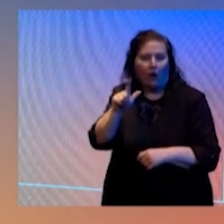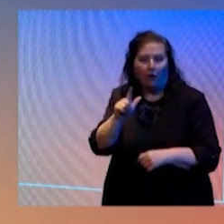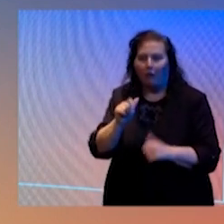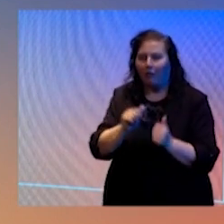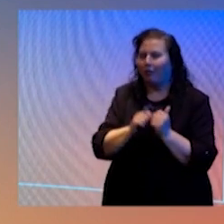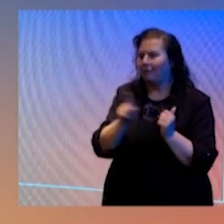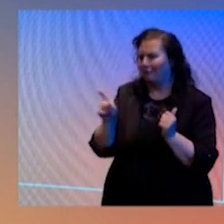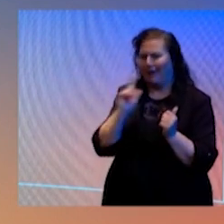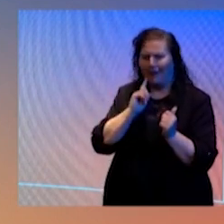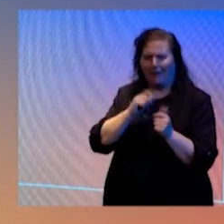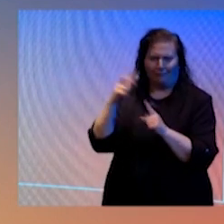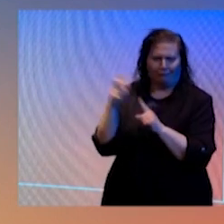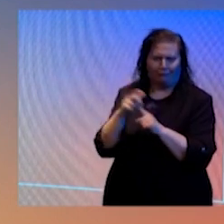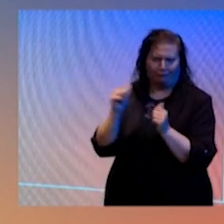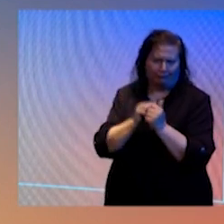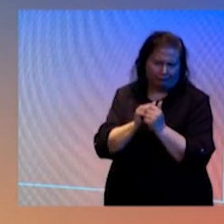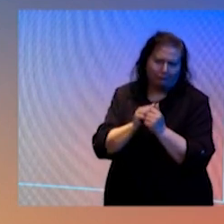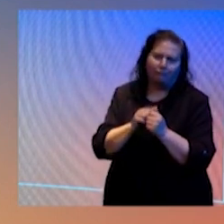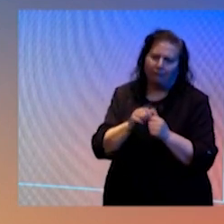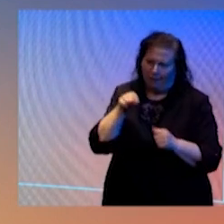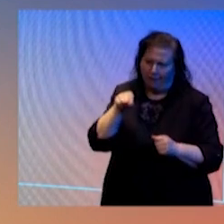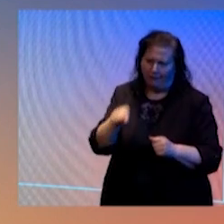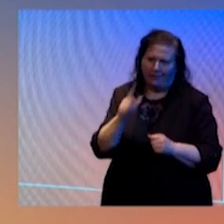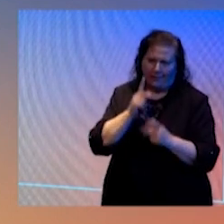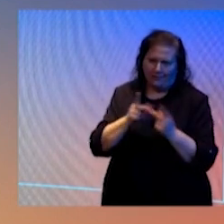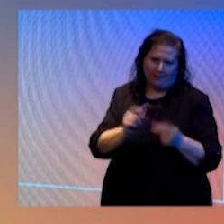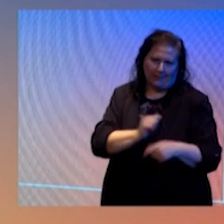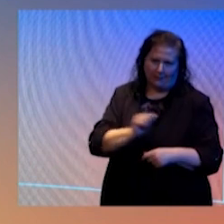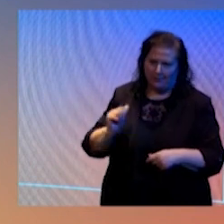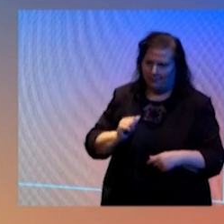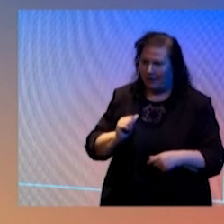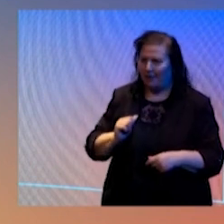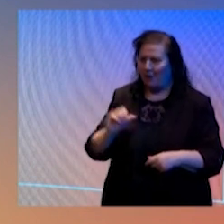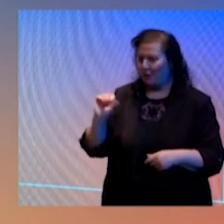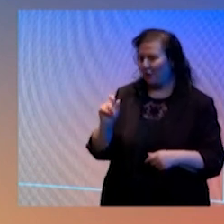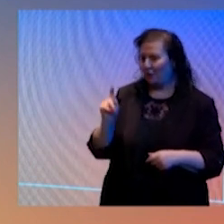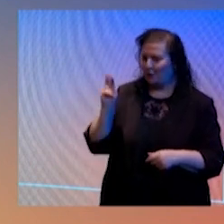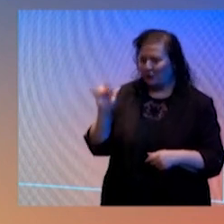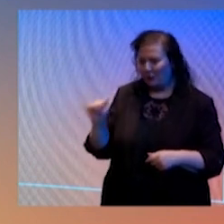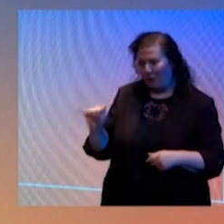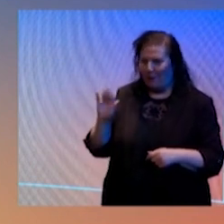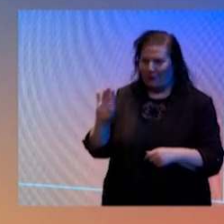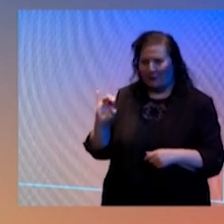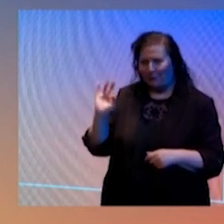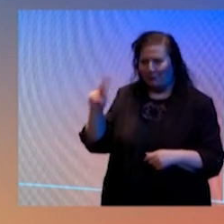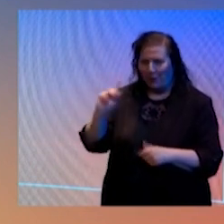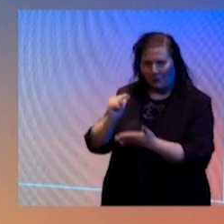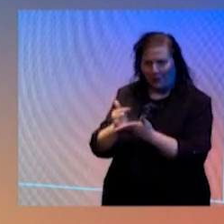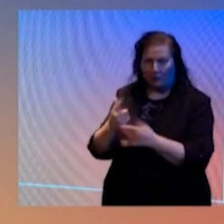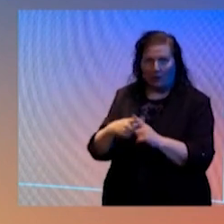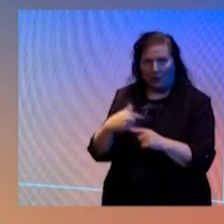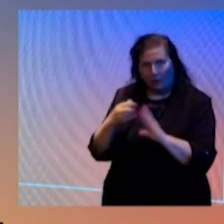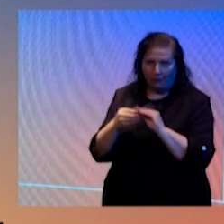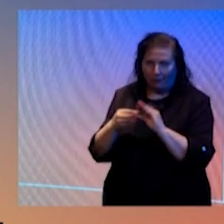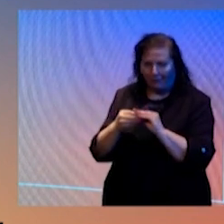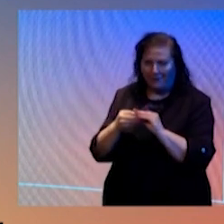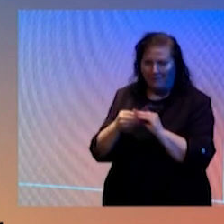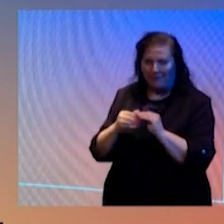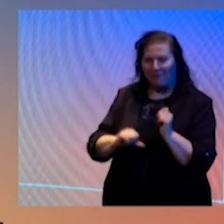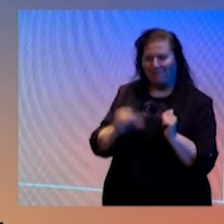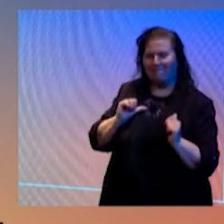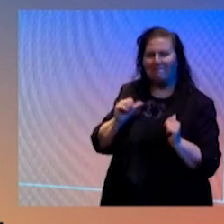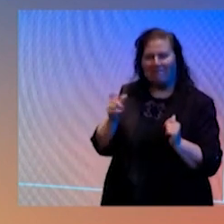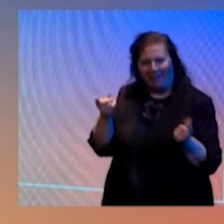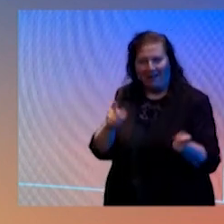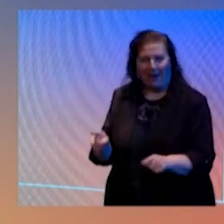great, great champion of this institution, brags about being a Stony Brook grad all the time. We have to hear about it.